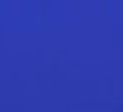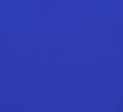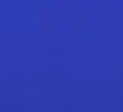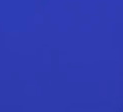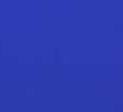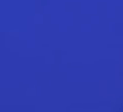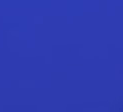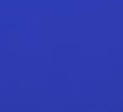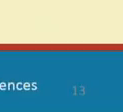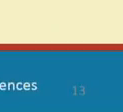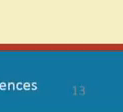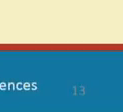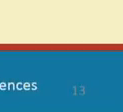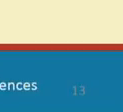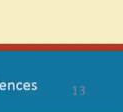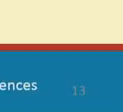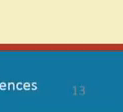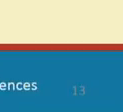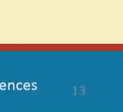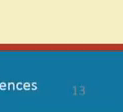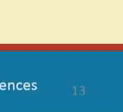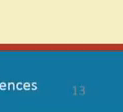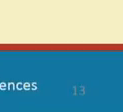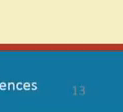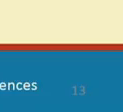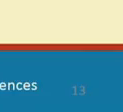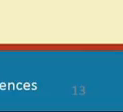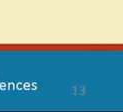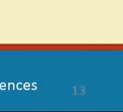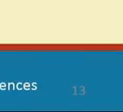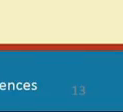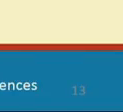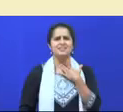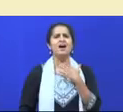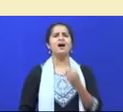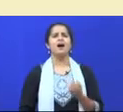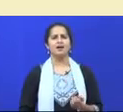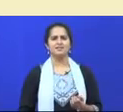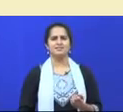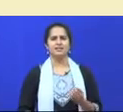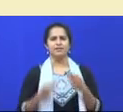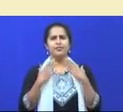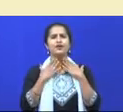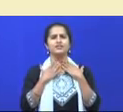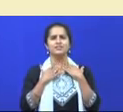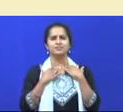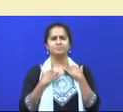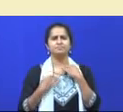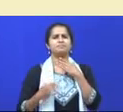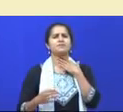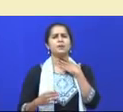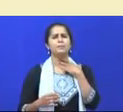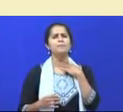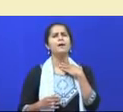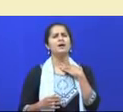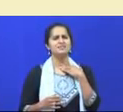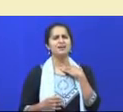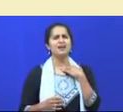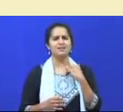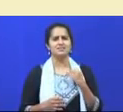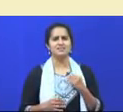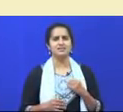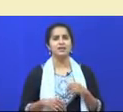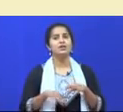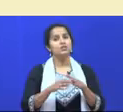nasti. So let's do a few exercises here. So pipasa asti, thirst.